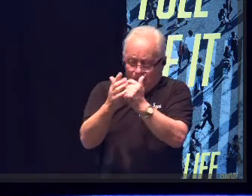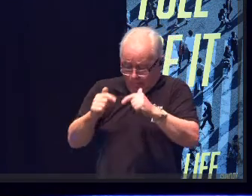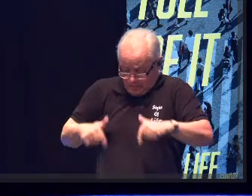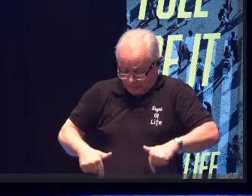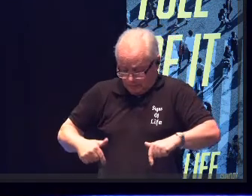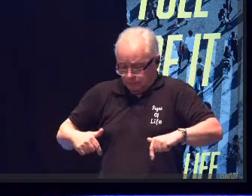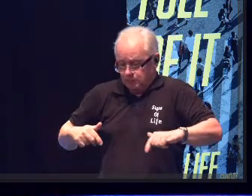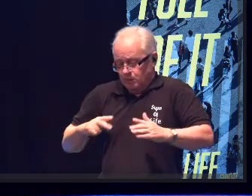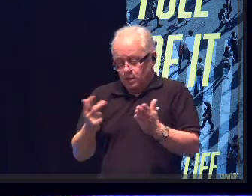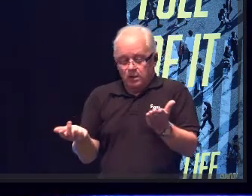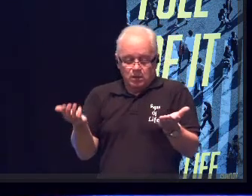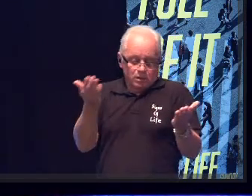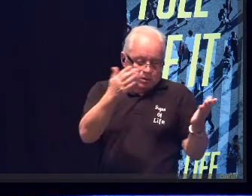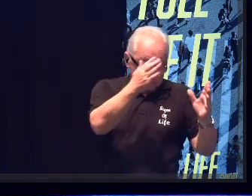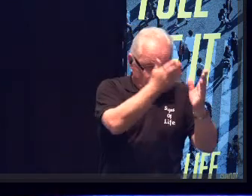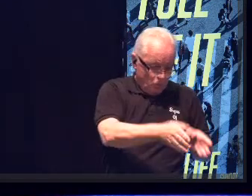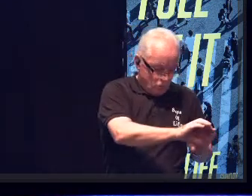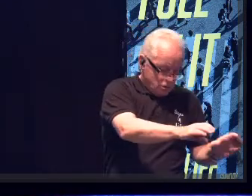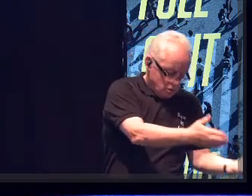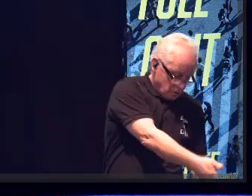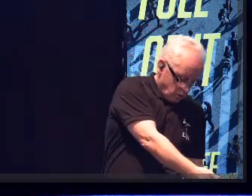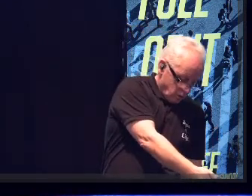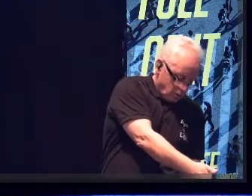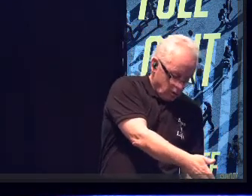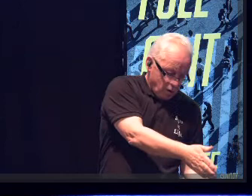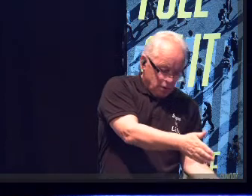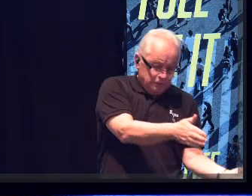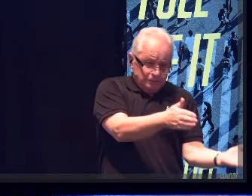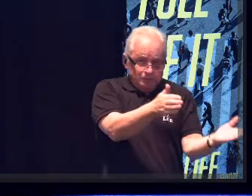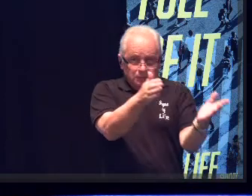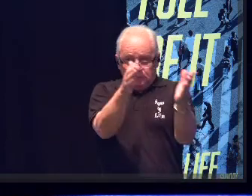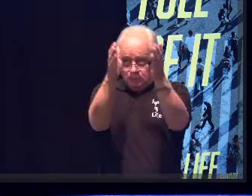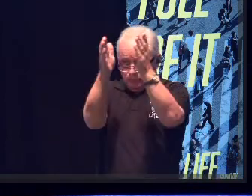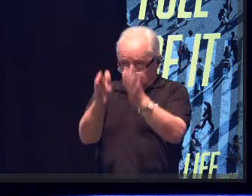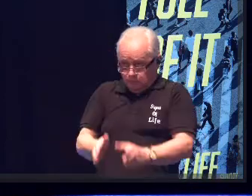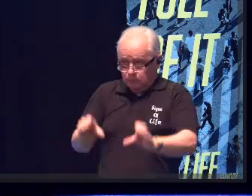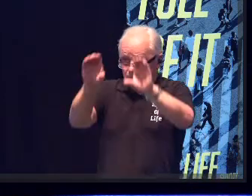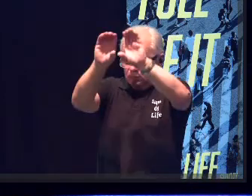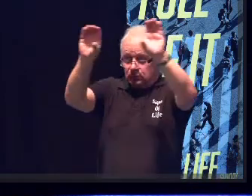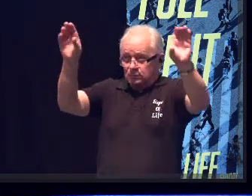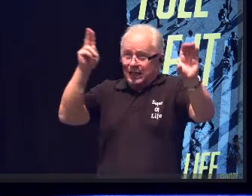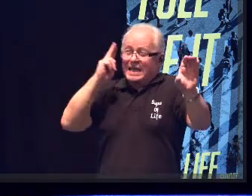up in front of everybody, naked, shamed. And he said,